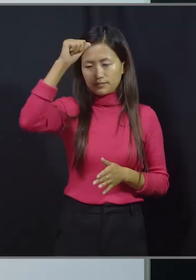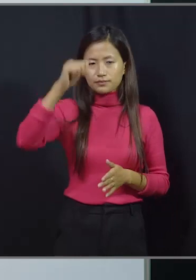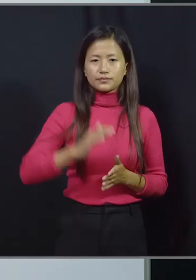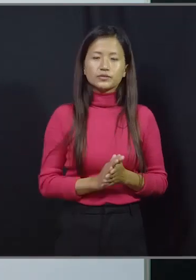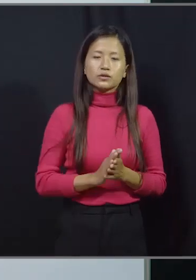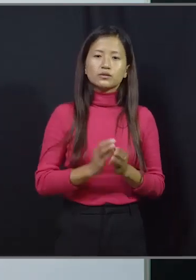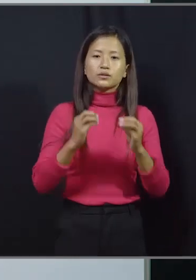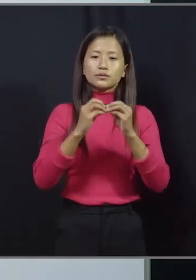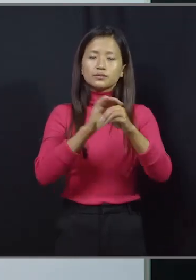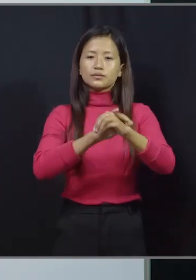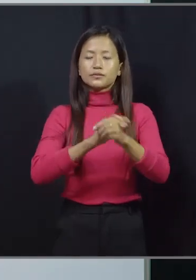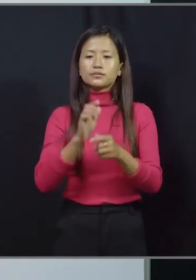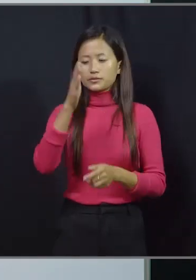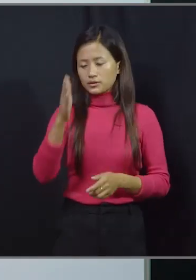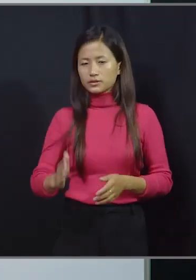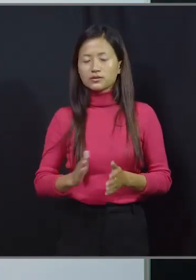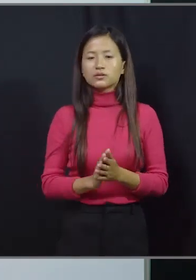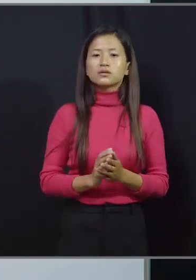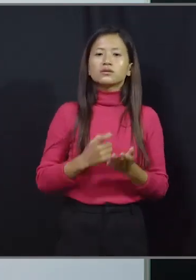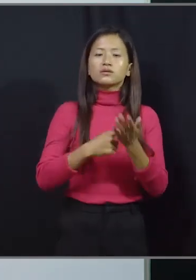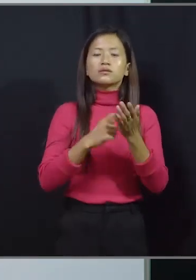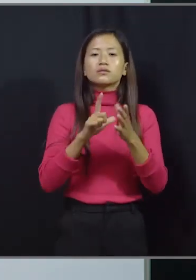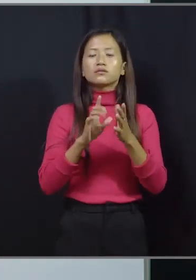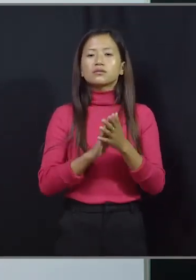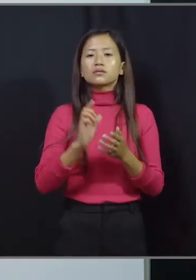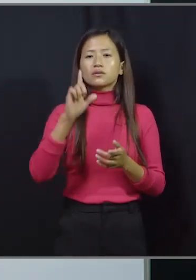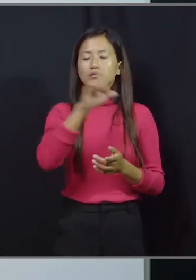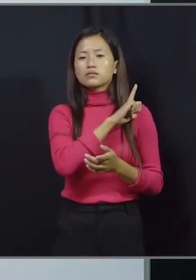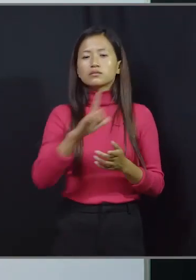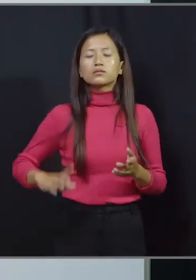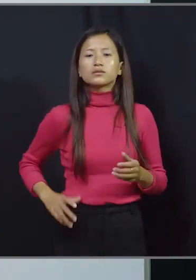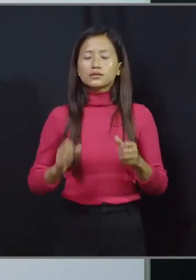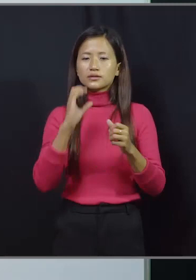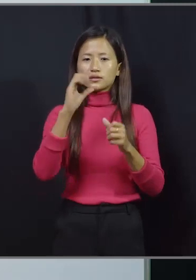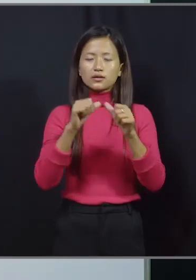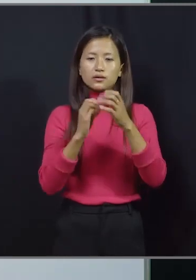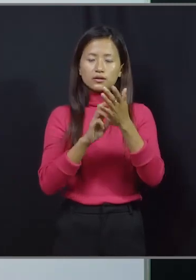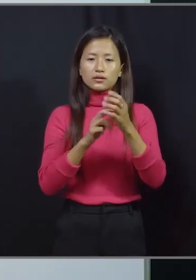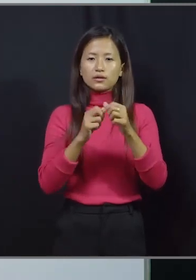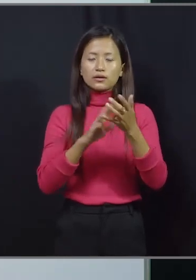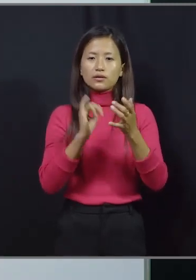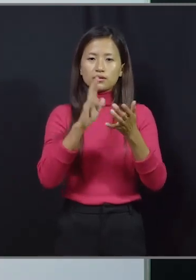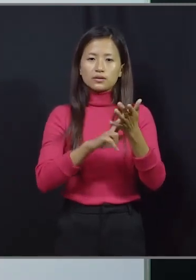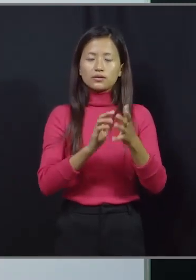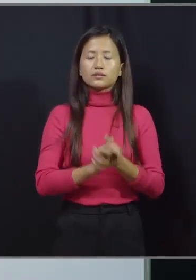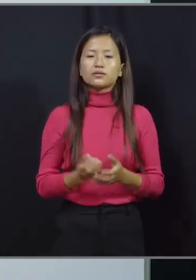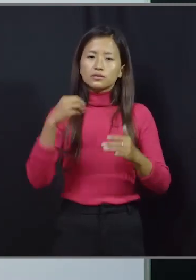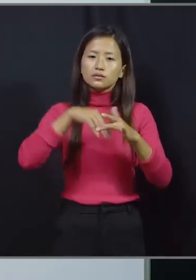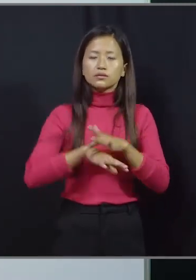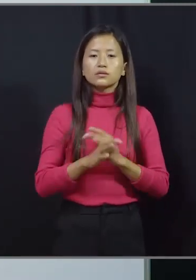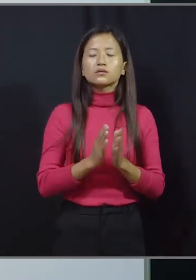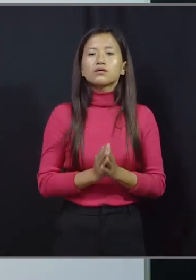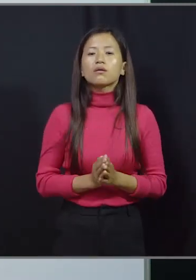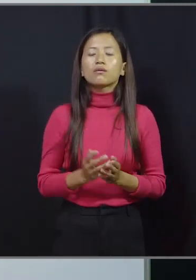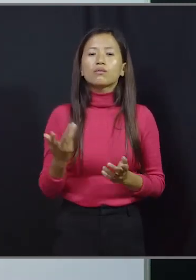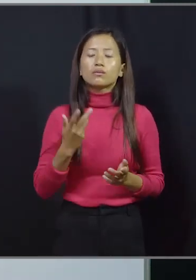British side, the leader of the revolt was Lord Canning. So with this, we will go into what